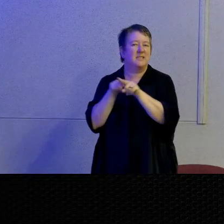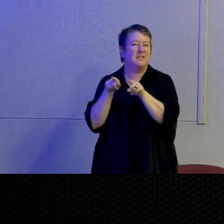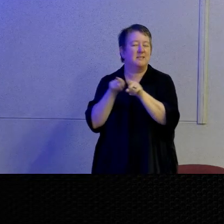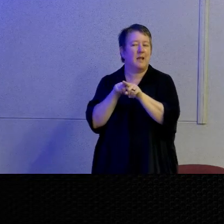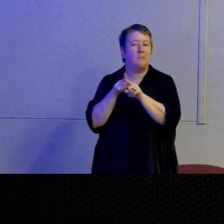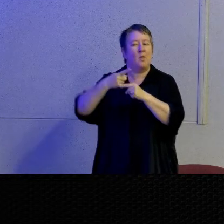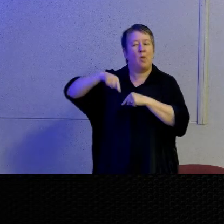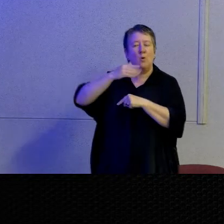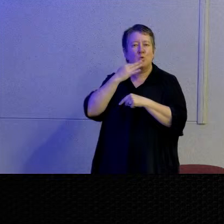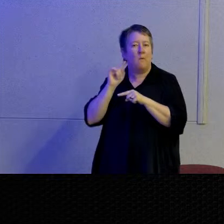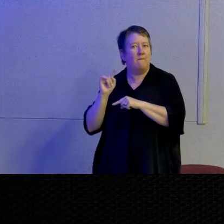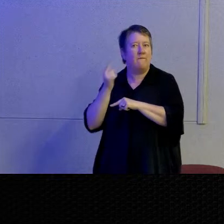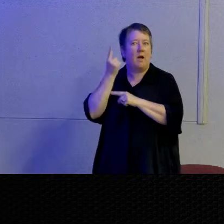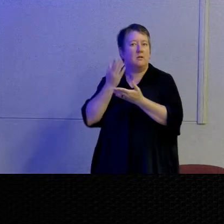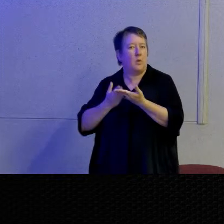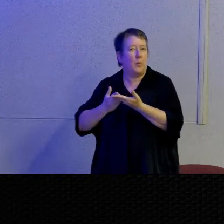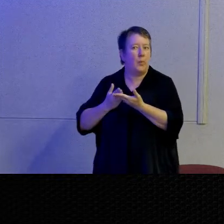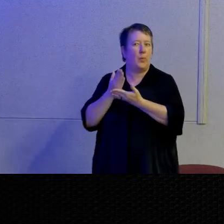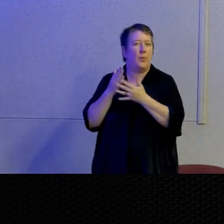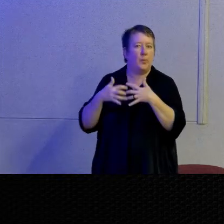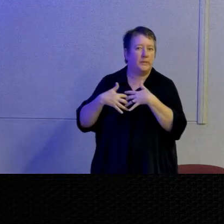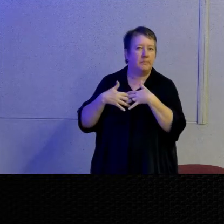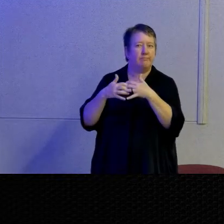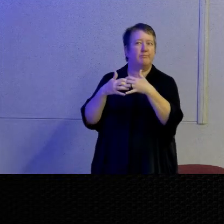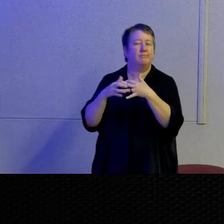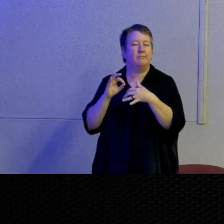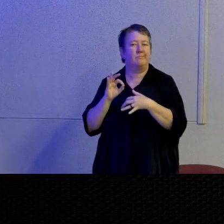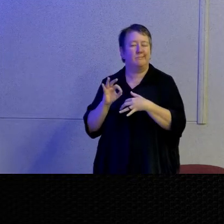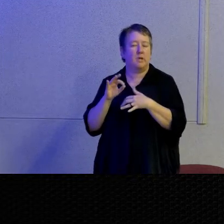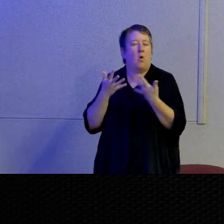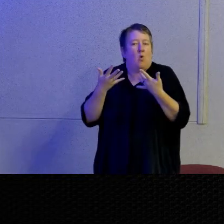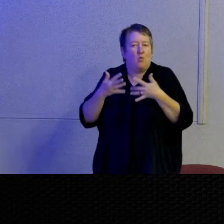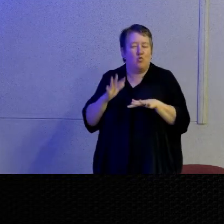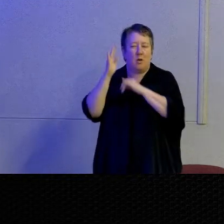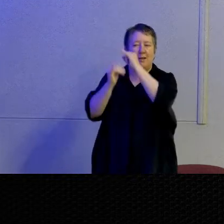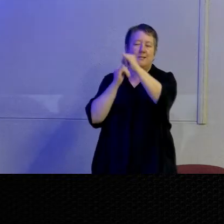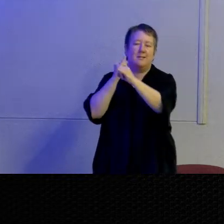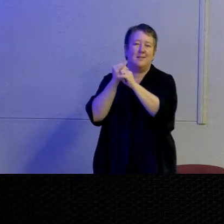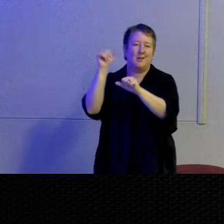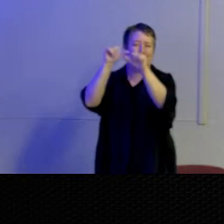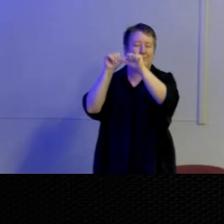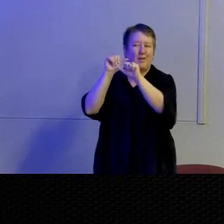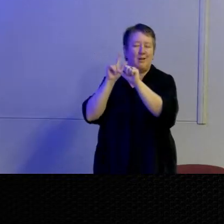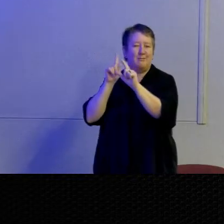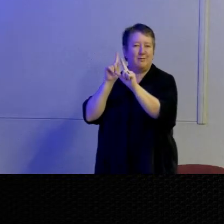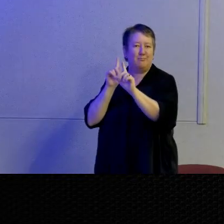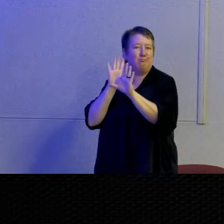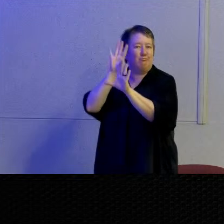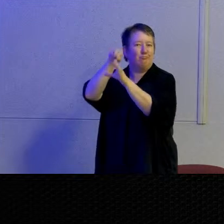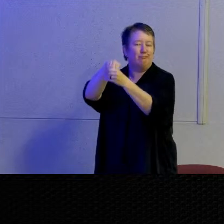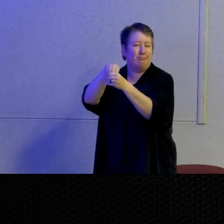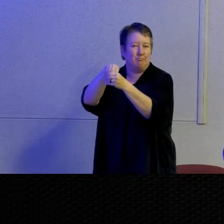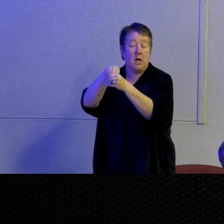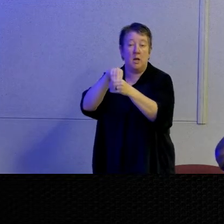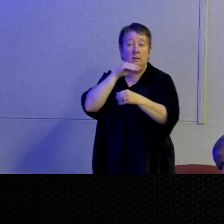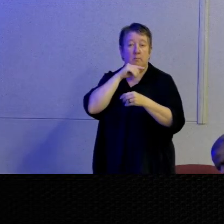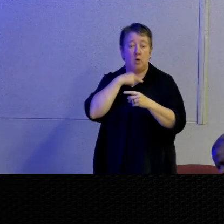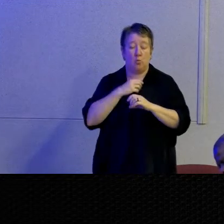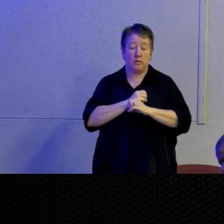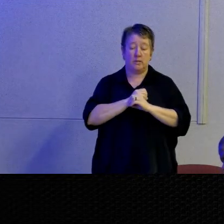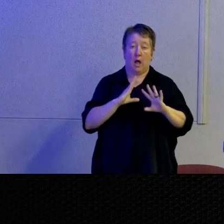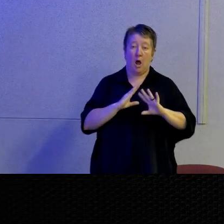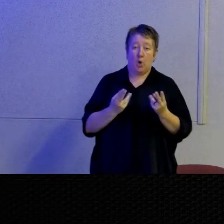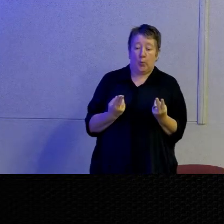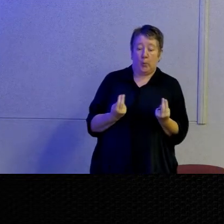have been already contributing to international science. So we are not starting something from scratch. We